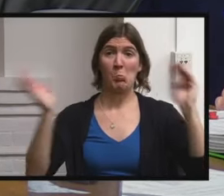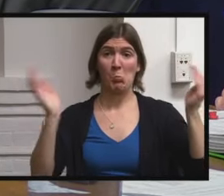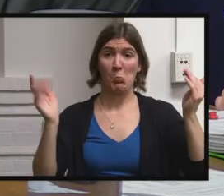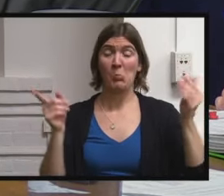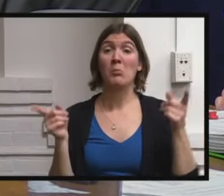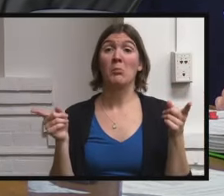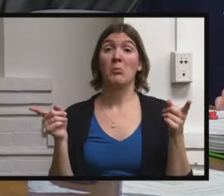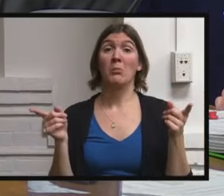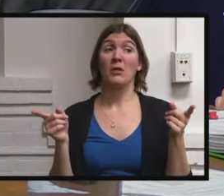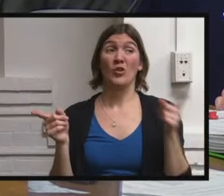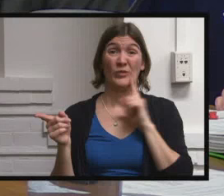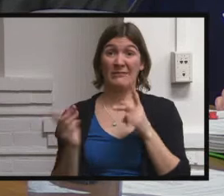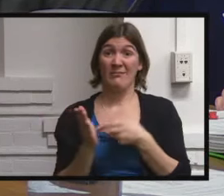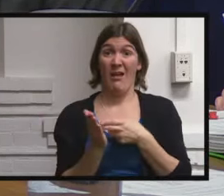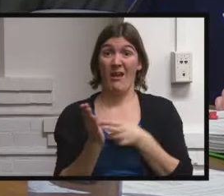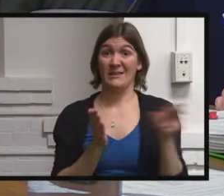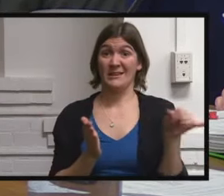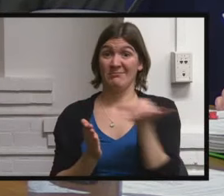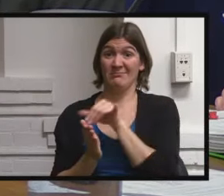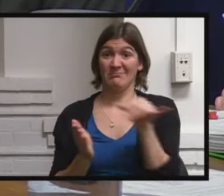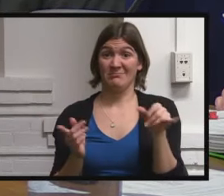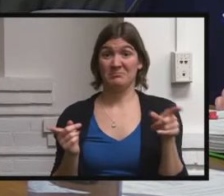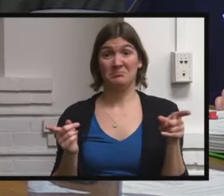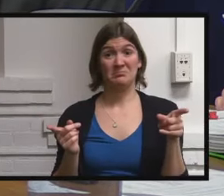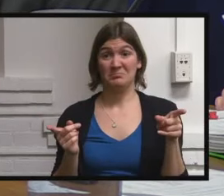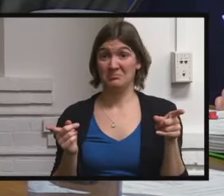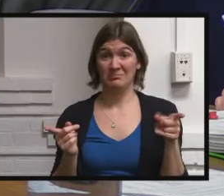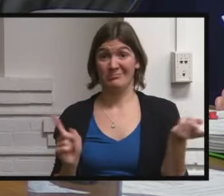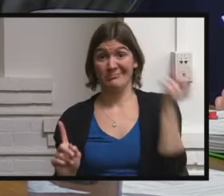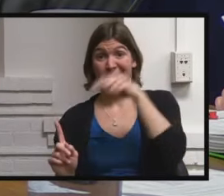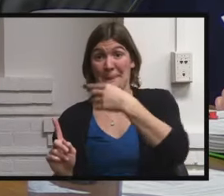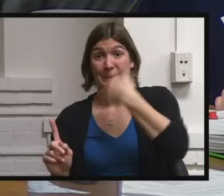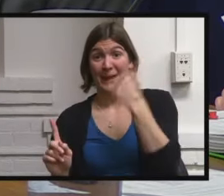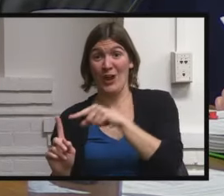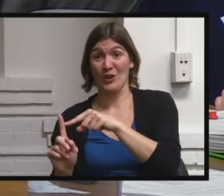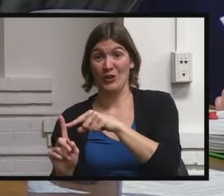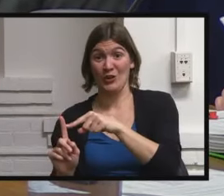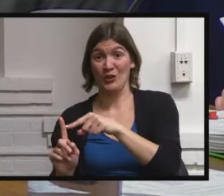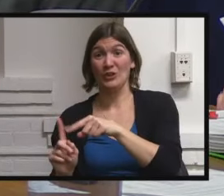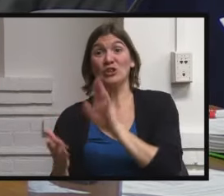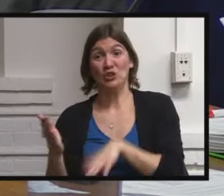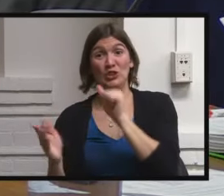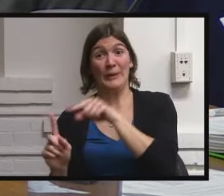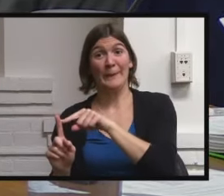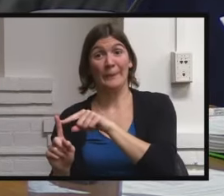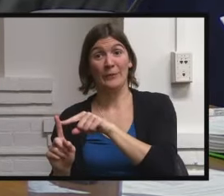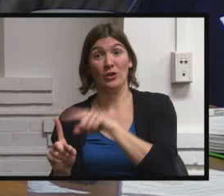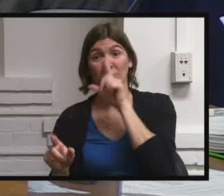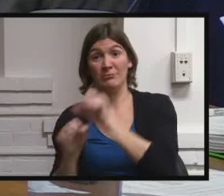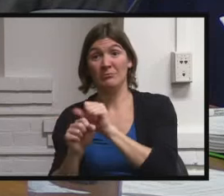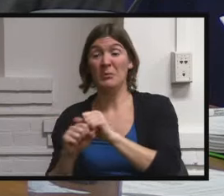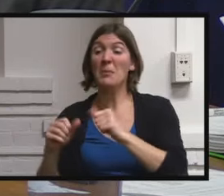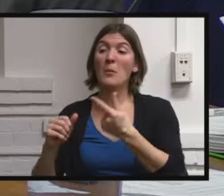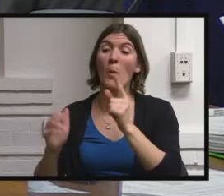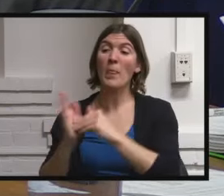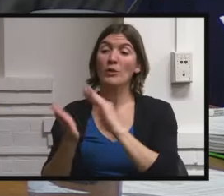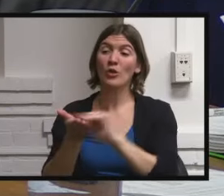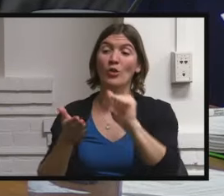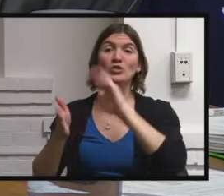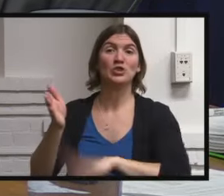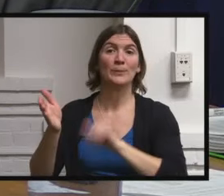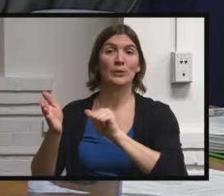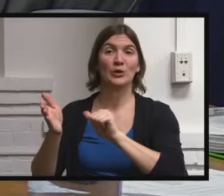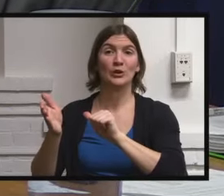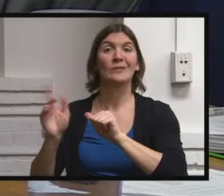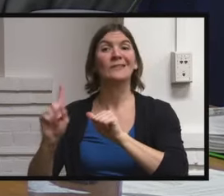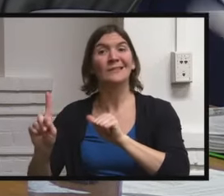amount, the apples-to-apples comparison actually falls to DeLorey as low bid by a little less than $1,000. But